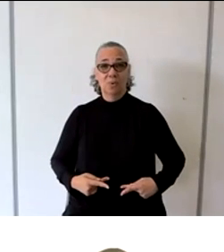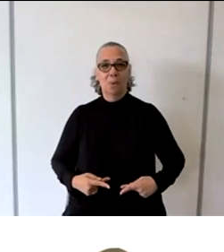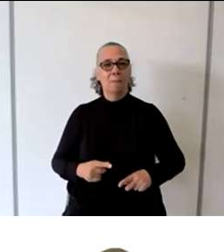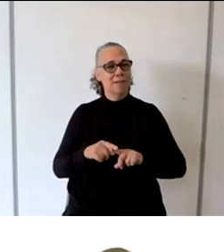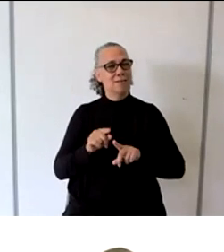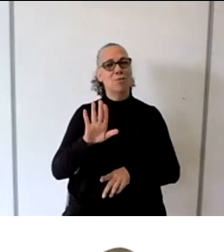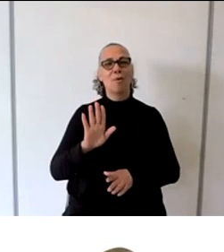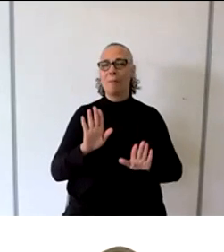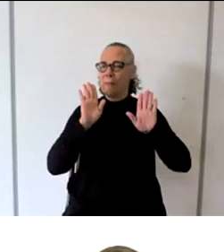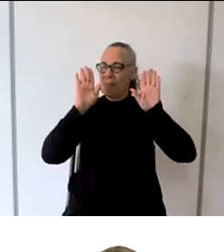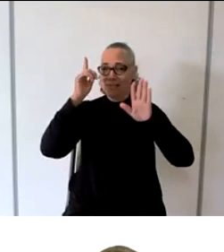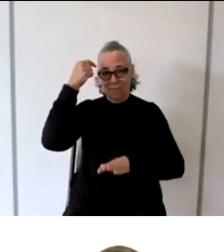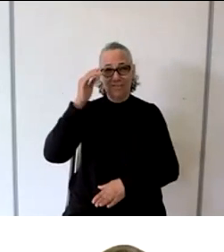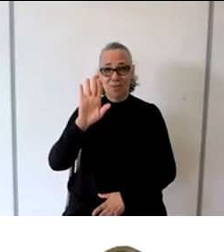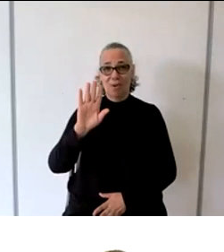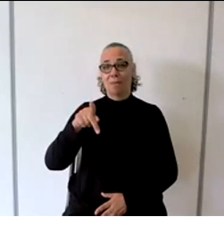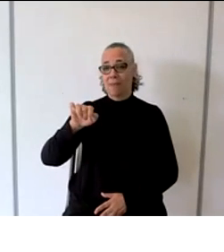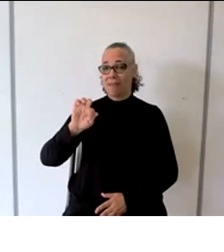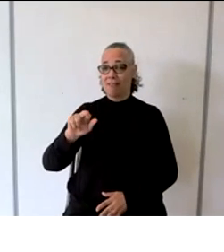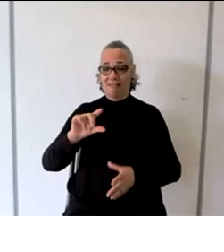amazing because you're a Paralympic athlete.